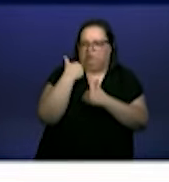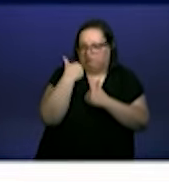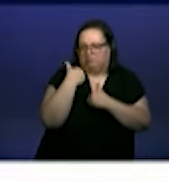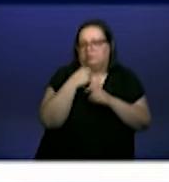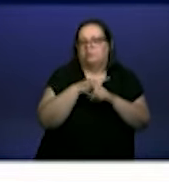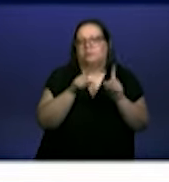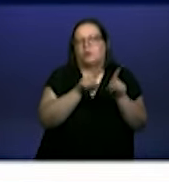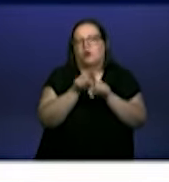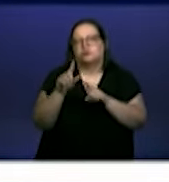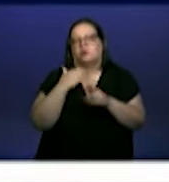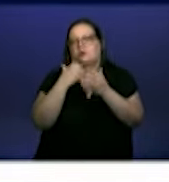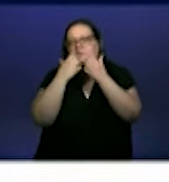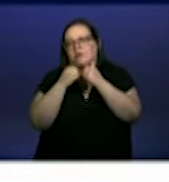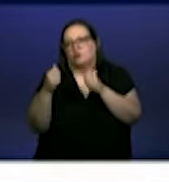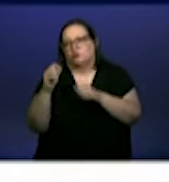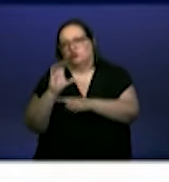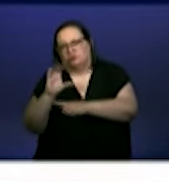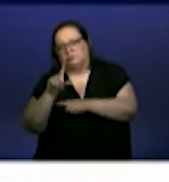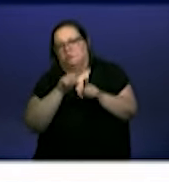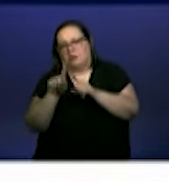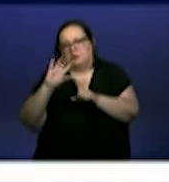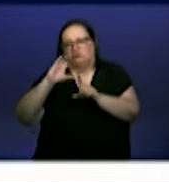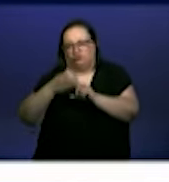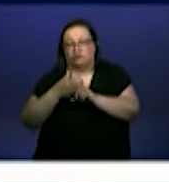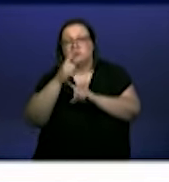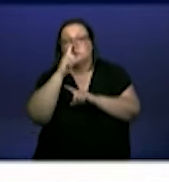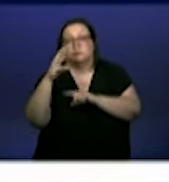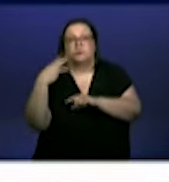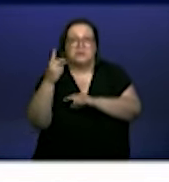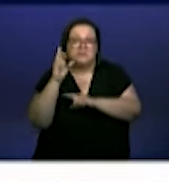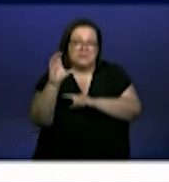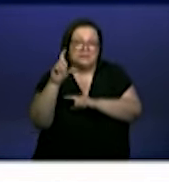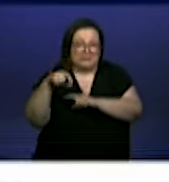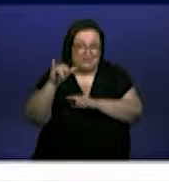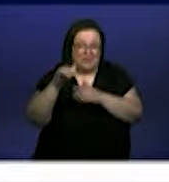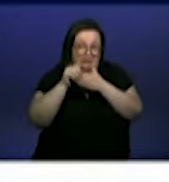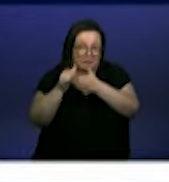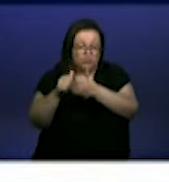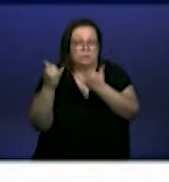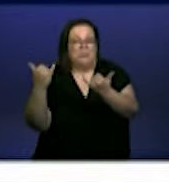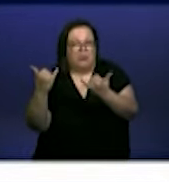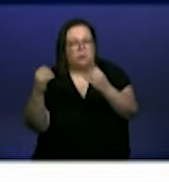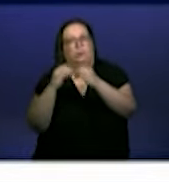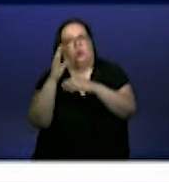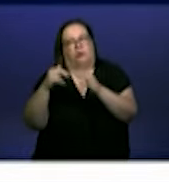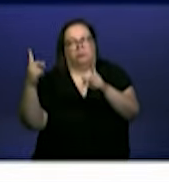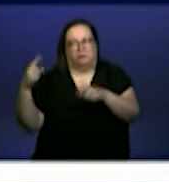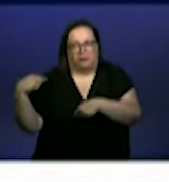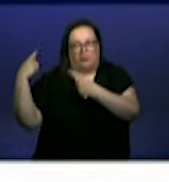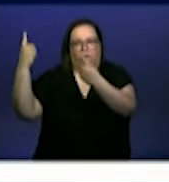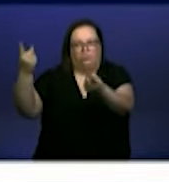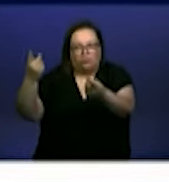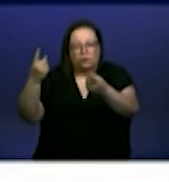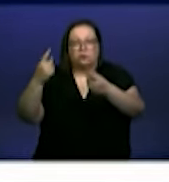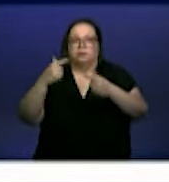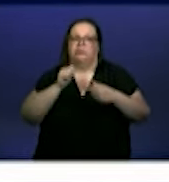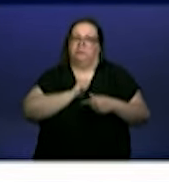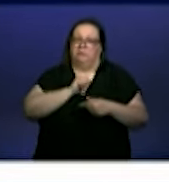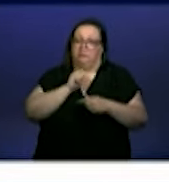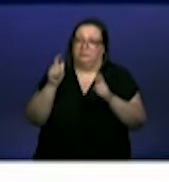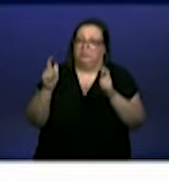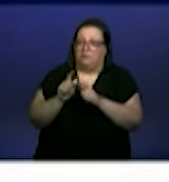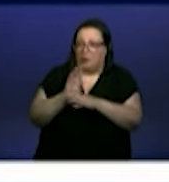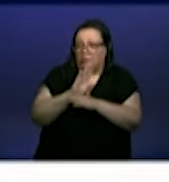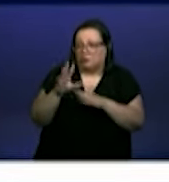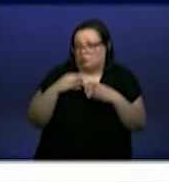as a culture. And Washington, D.C. needs that leadership more now than ever. You know, I'm a small business owner. I have been for